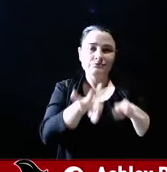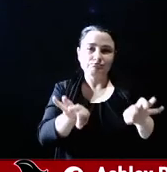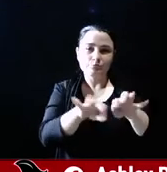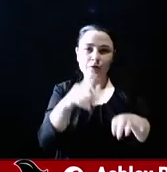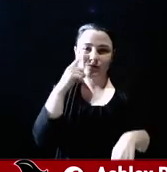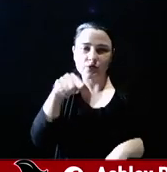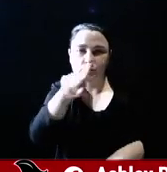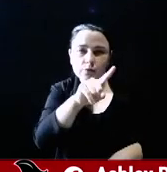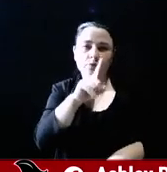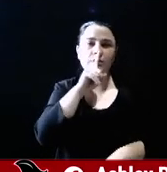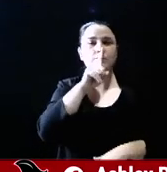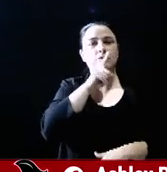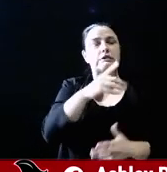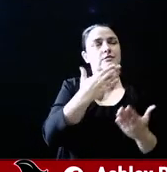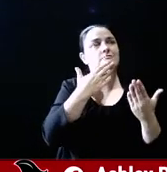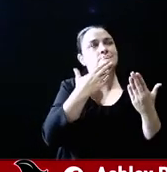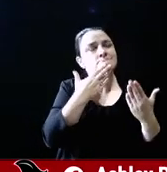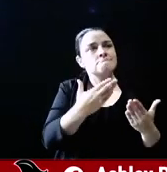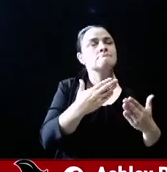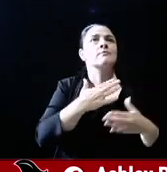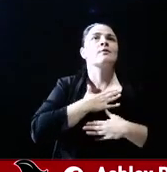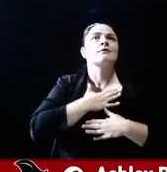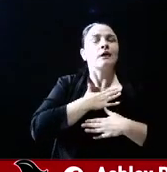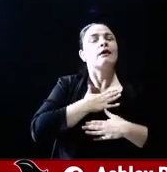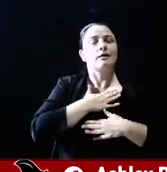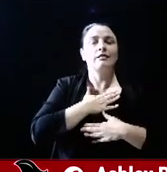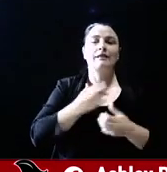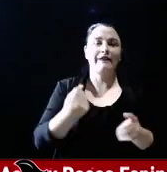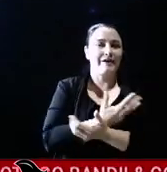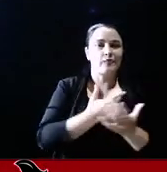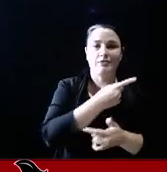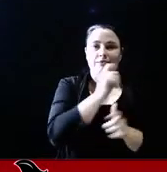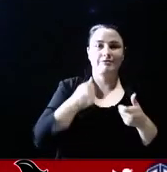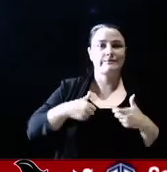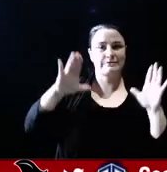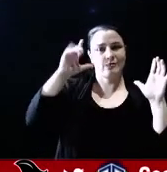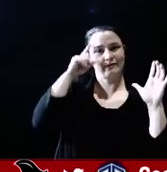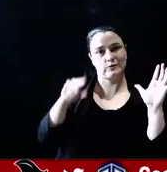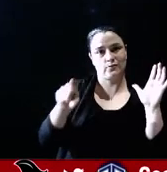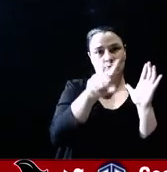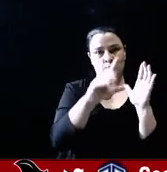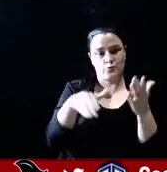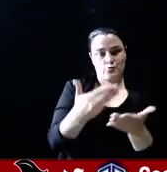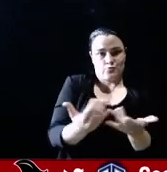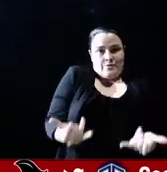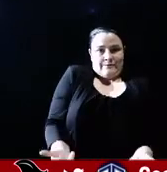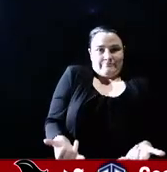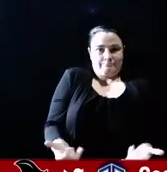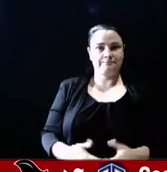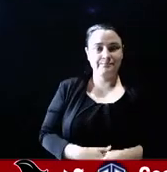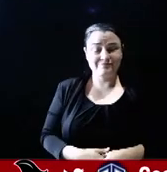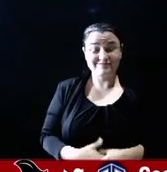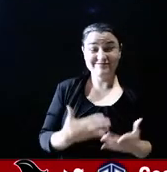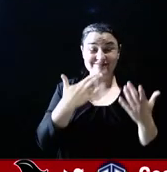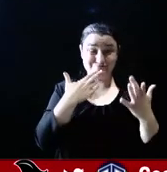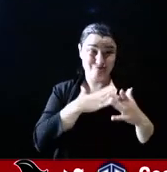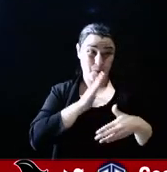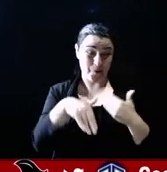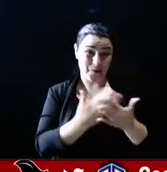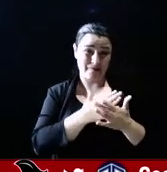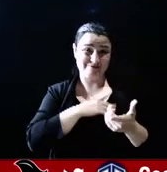truly appreciate all the sacrifices they have taken to get you to this point. First and foremost, thank you to all of my